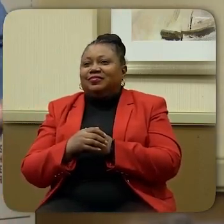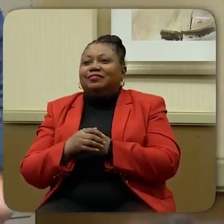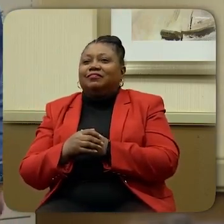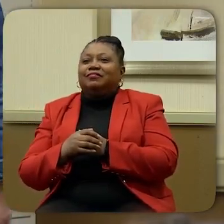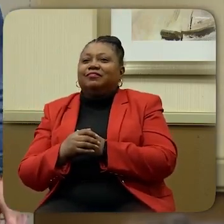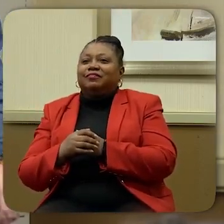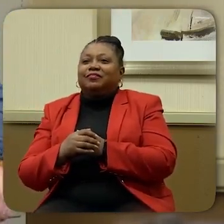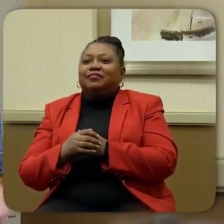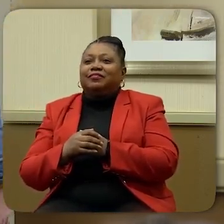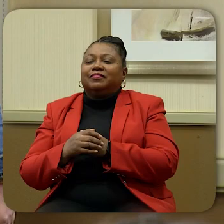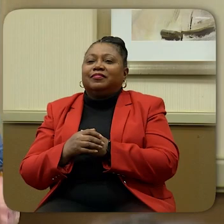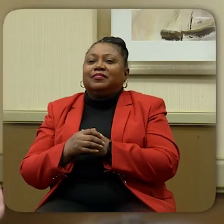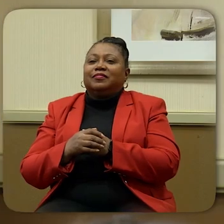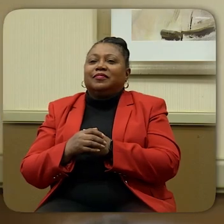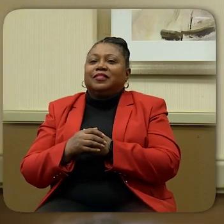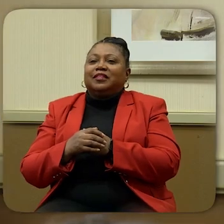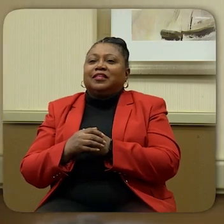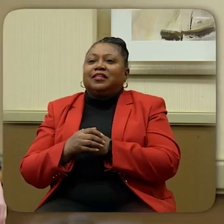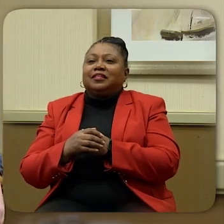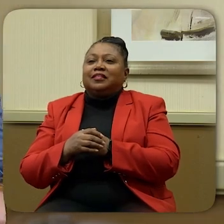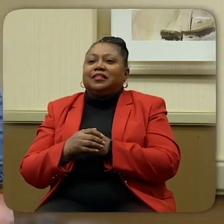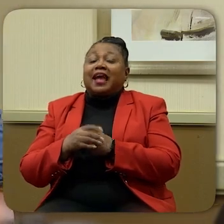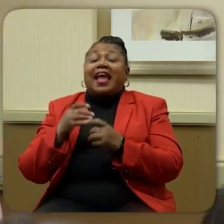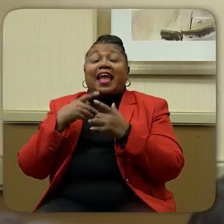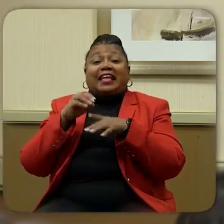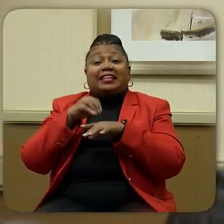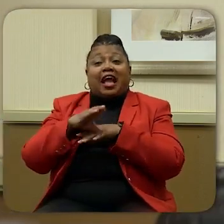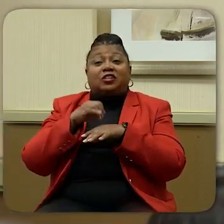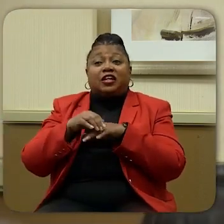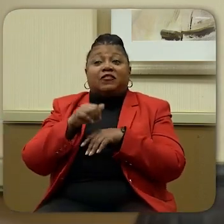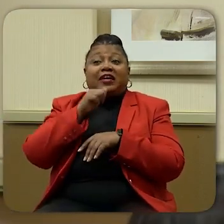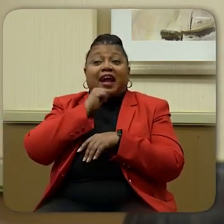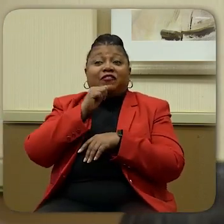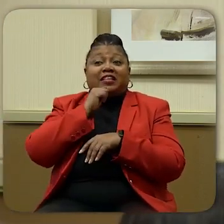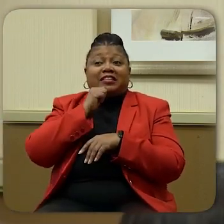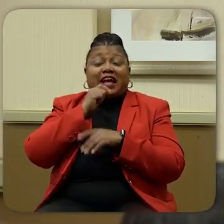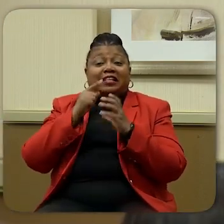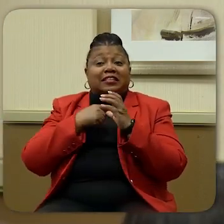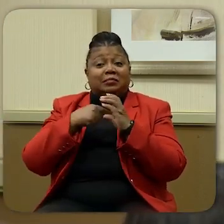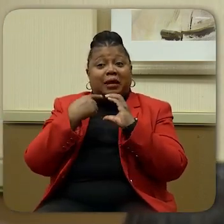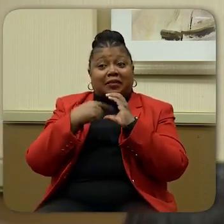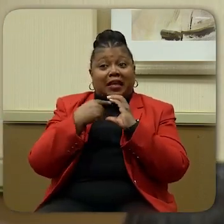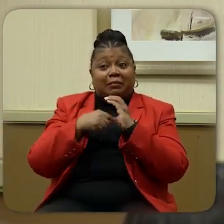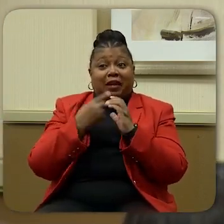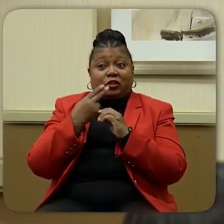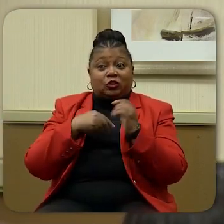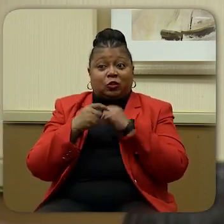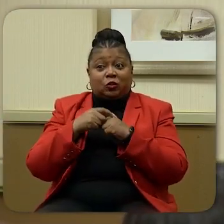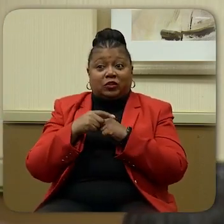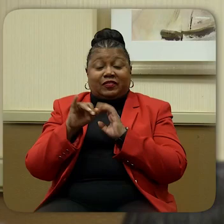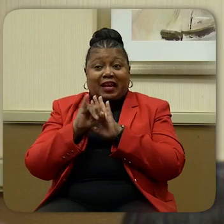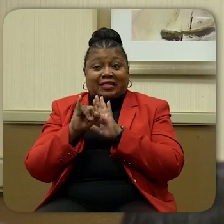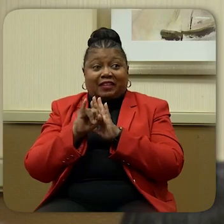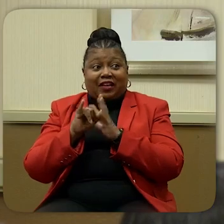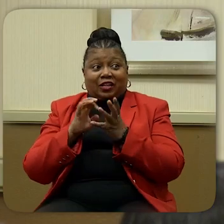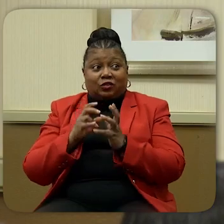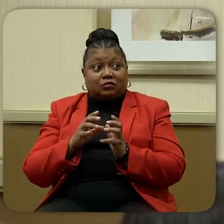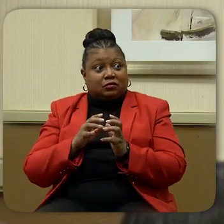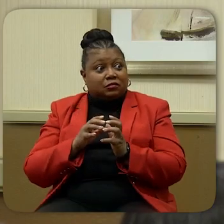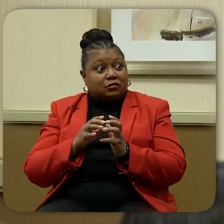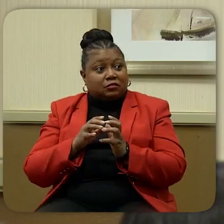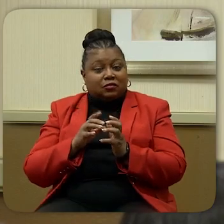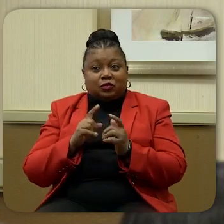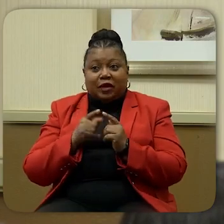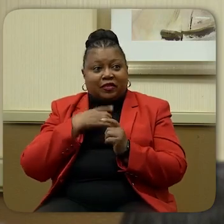Go ahead. In counseling, for confidentiality reasons, sometimes in email, instead of using to identify the student